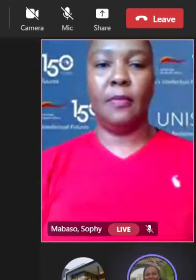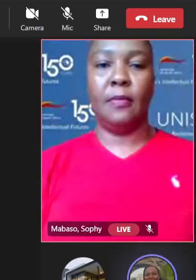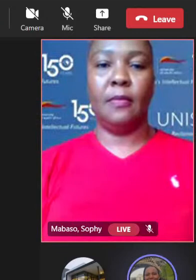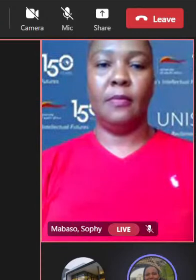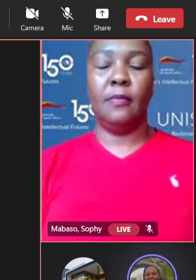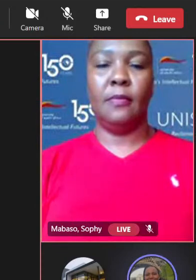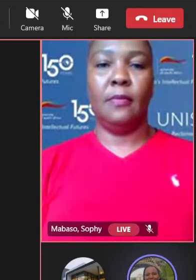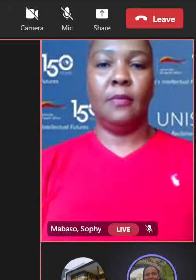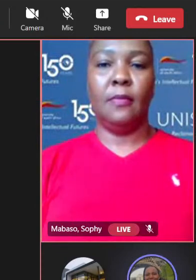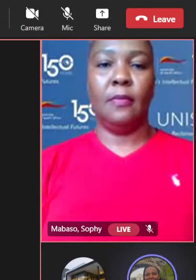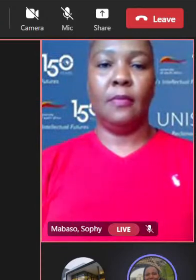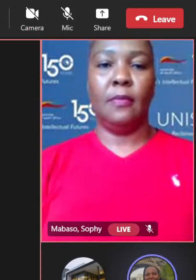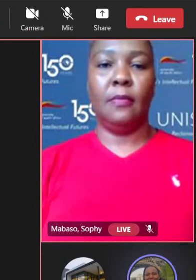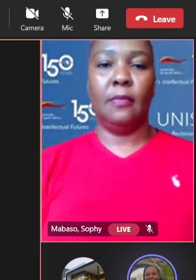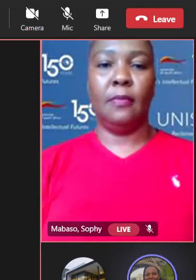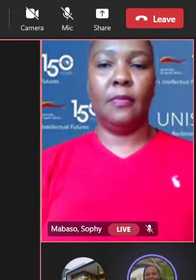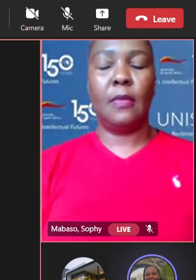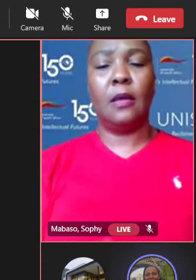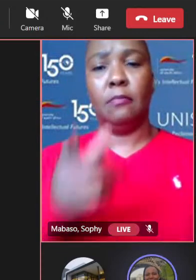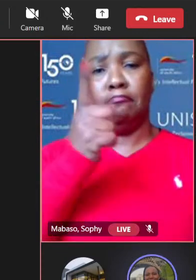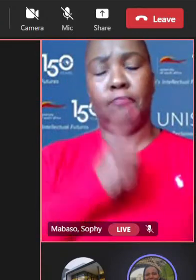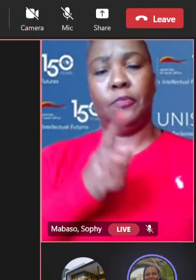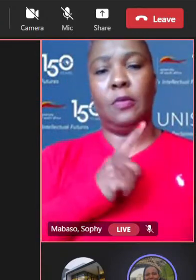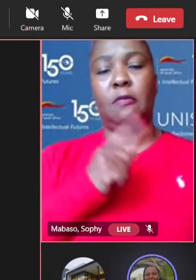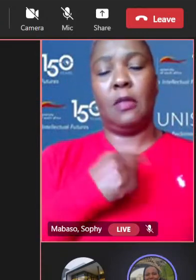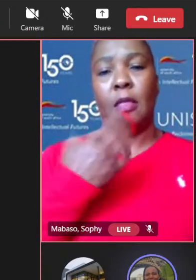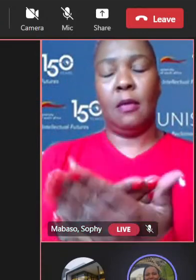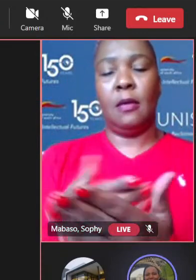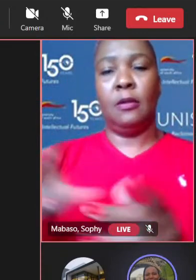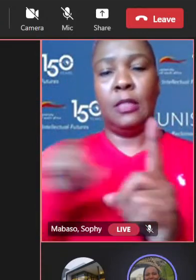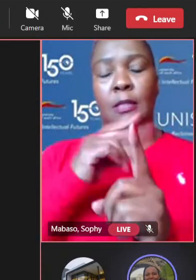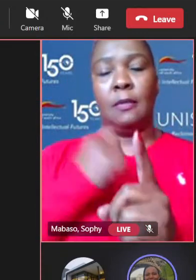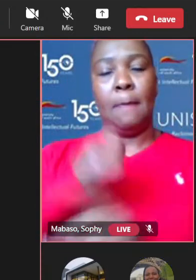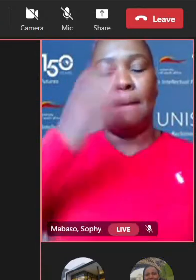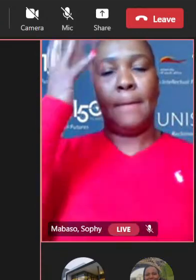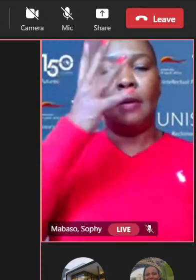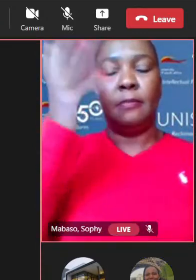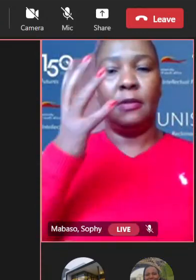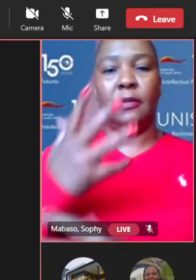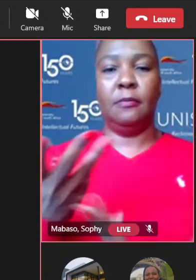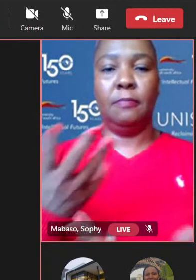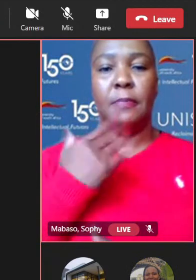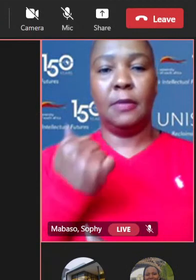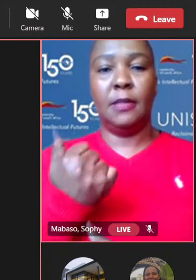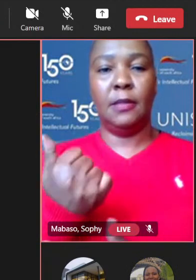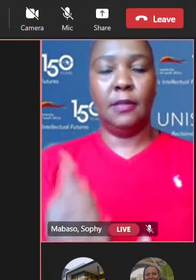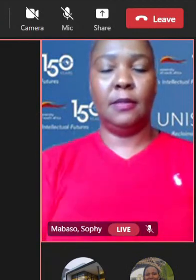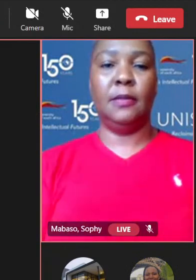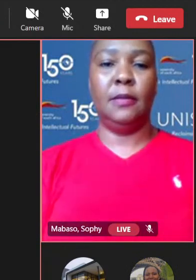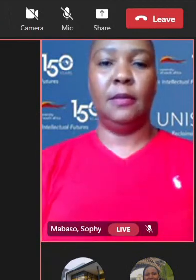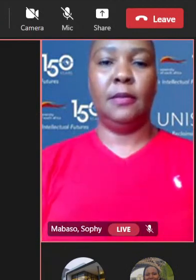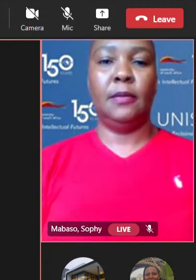Will tell me if you are able to see my presentation, David.